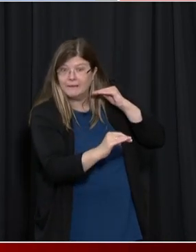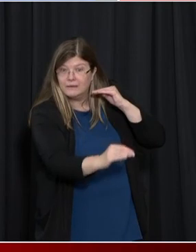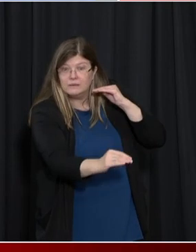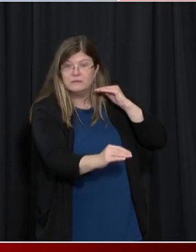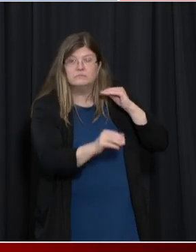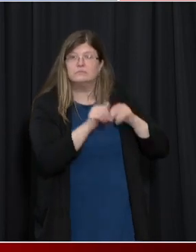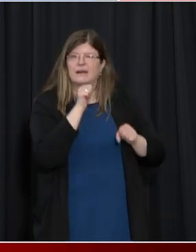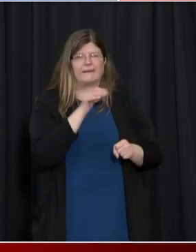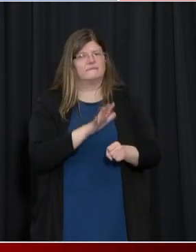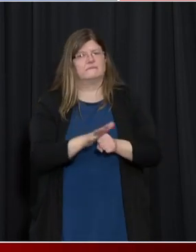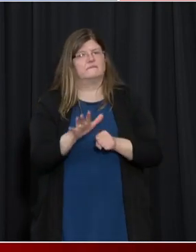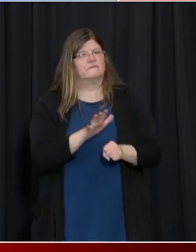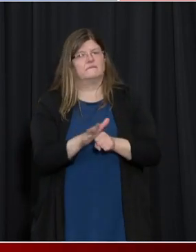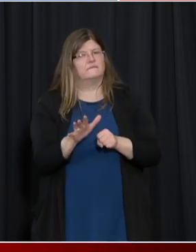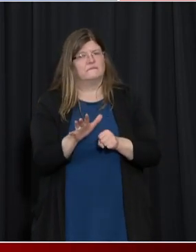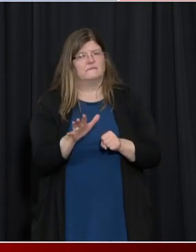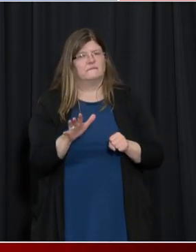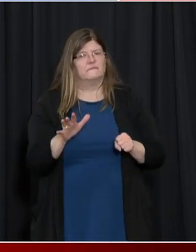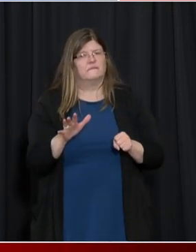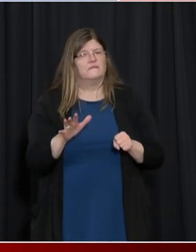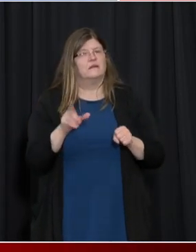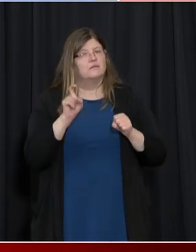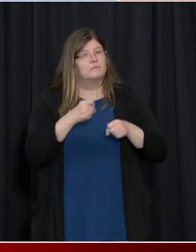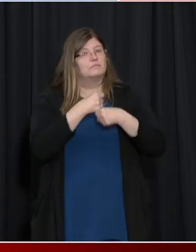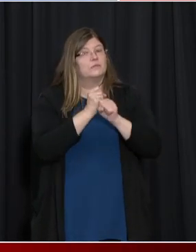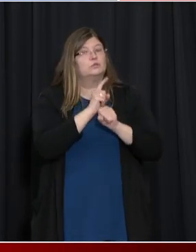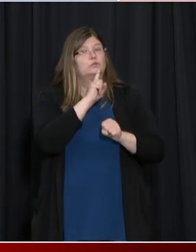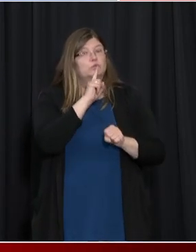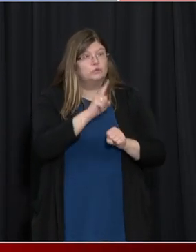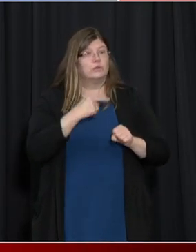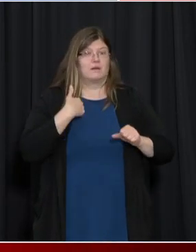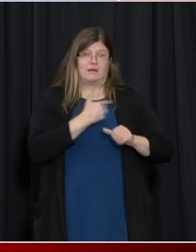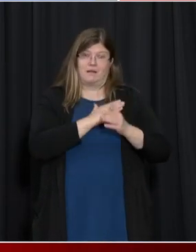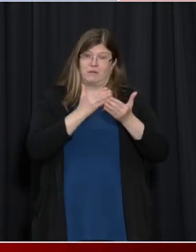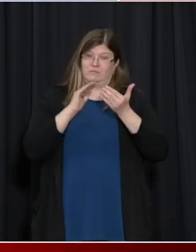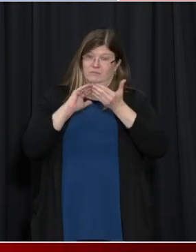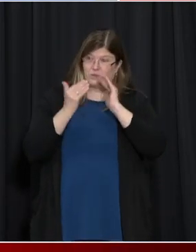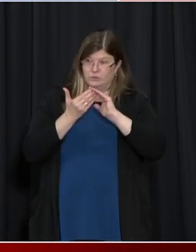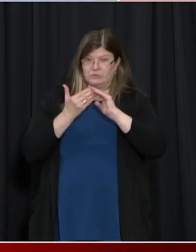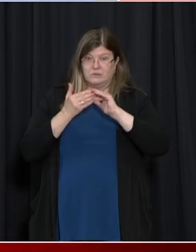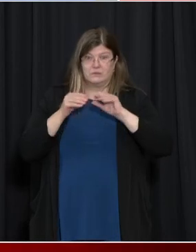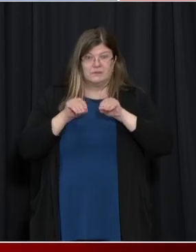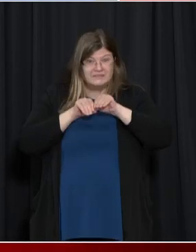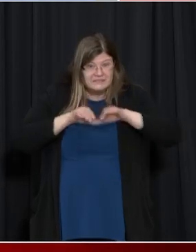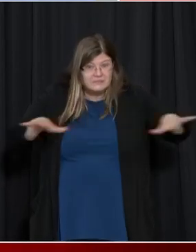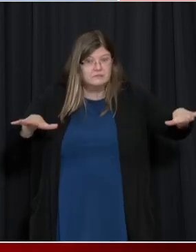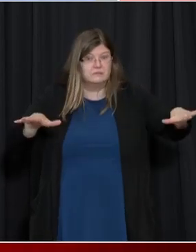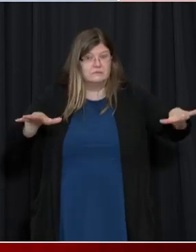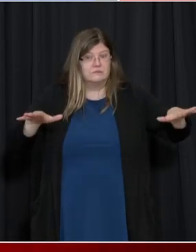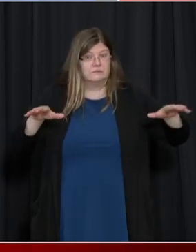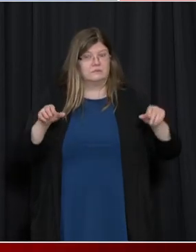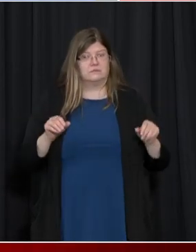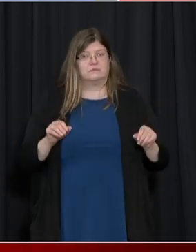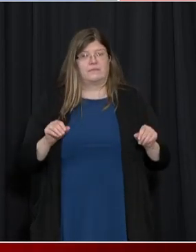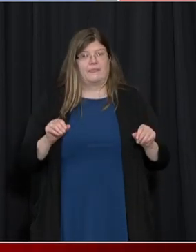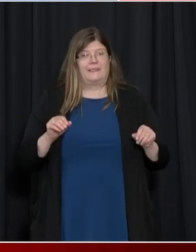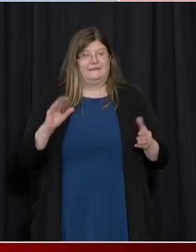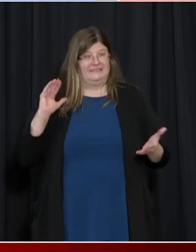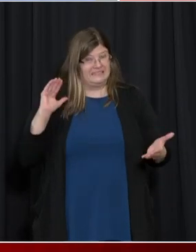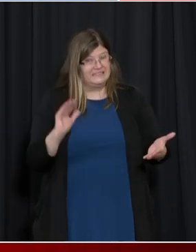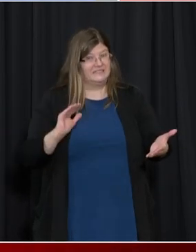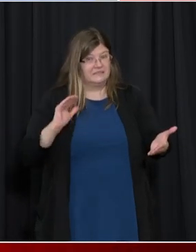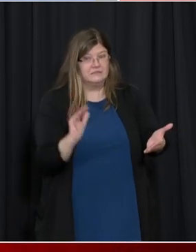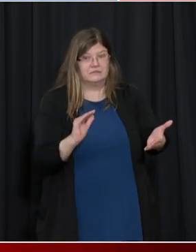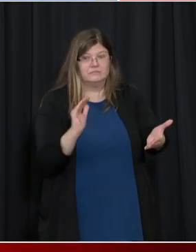about ensuring that our community transmission or our community spread is back to a situation or back to an